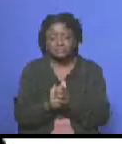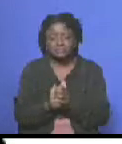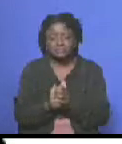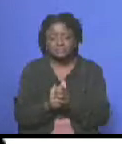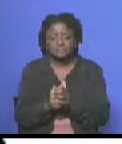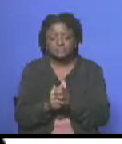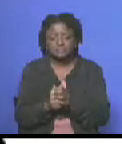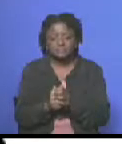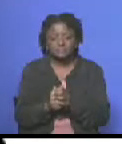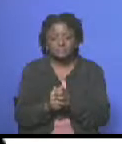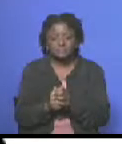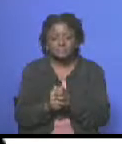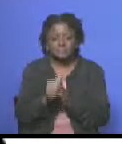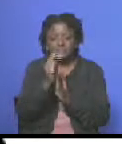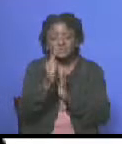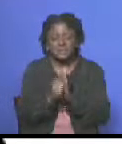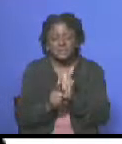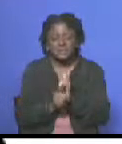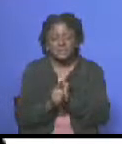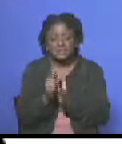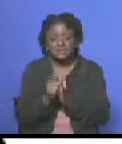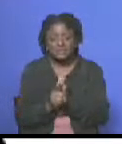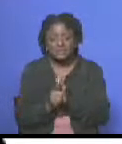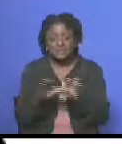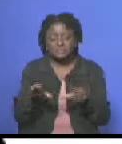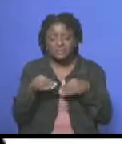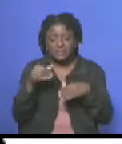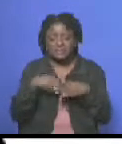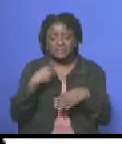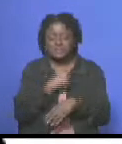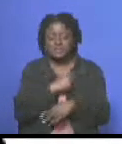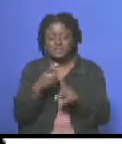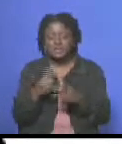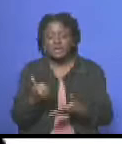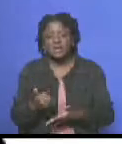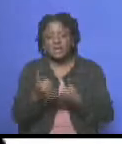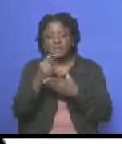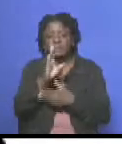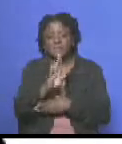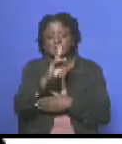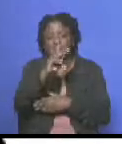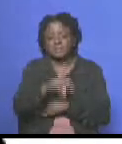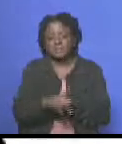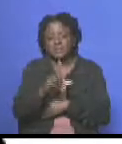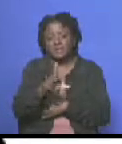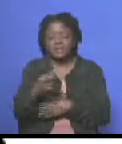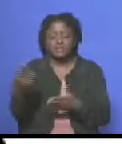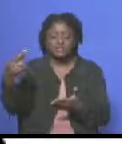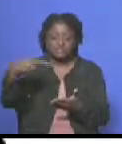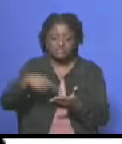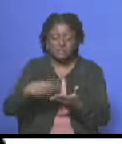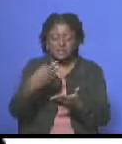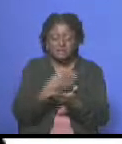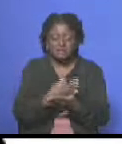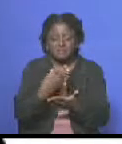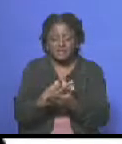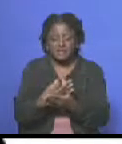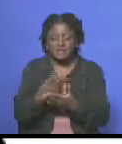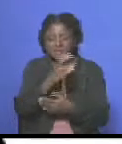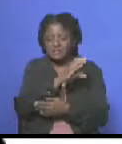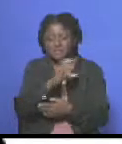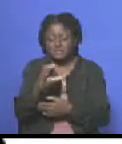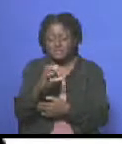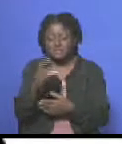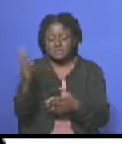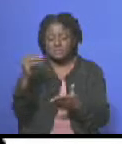New legislation passed in the Senate intended to help Bahamas Power and Light refinance hundreds of millions of dollars in debt. The Attorney